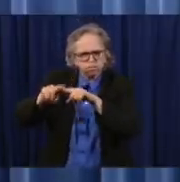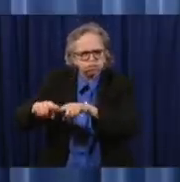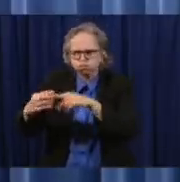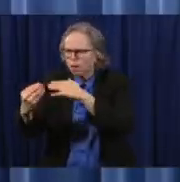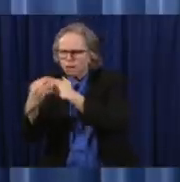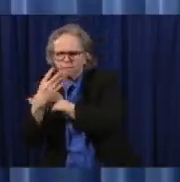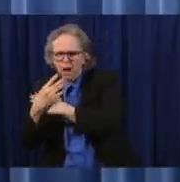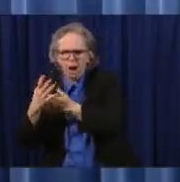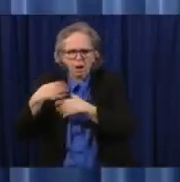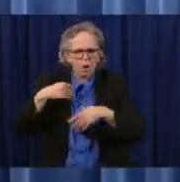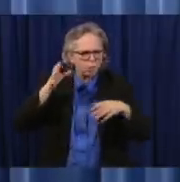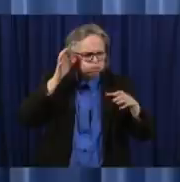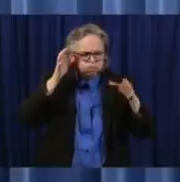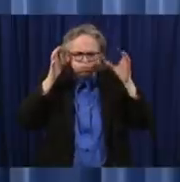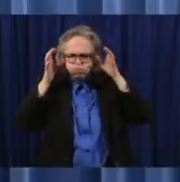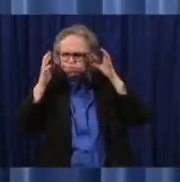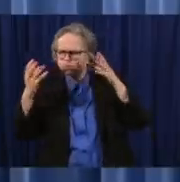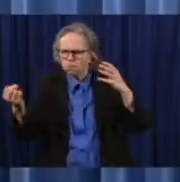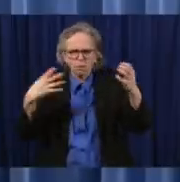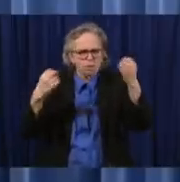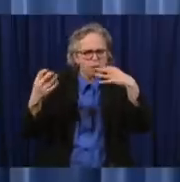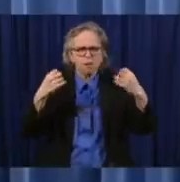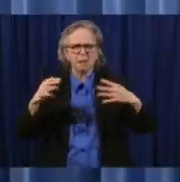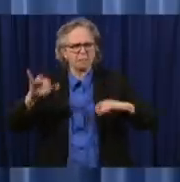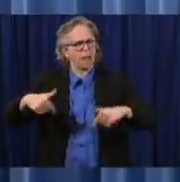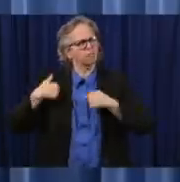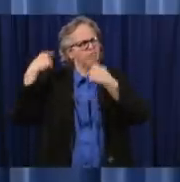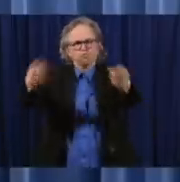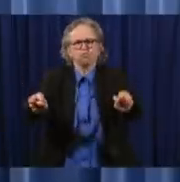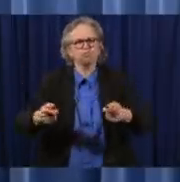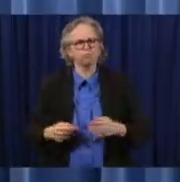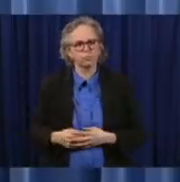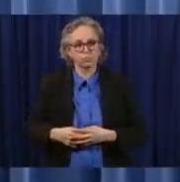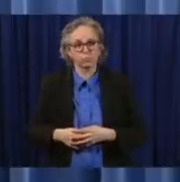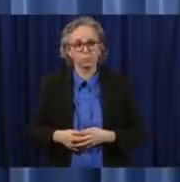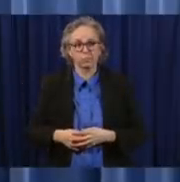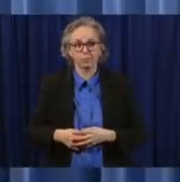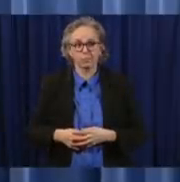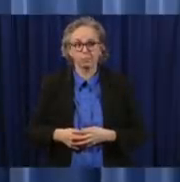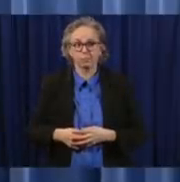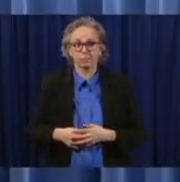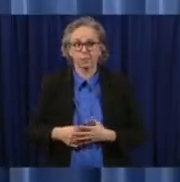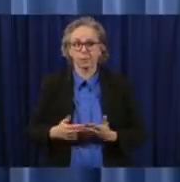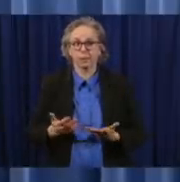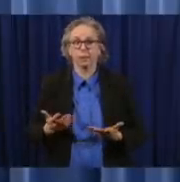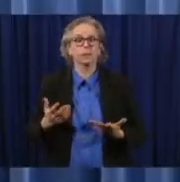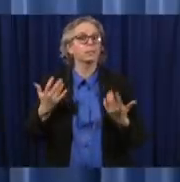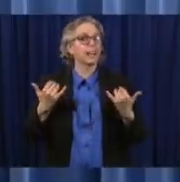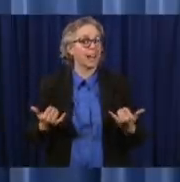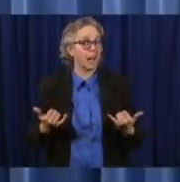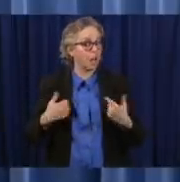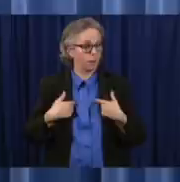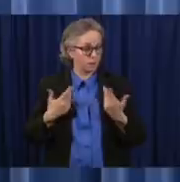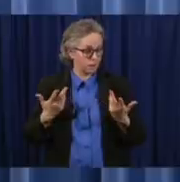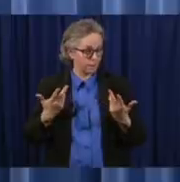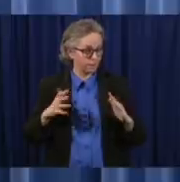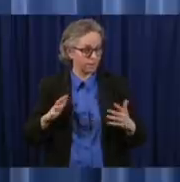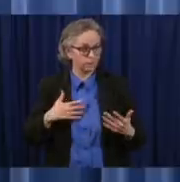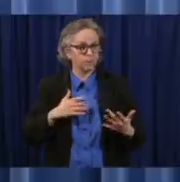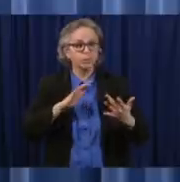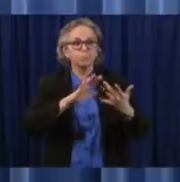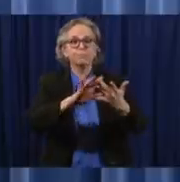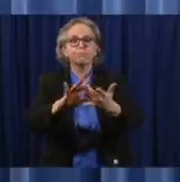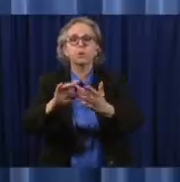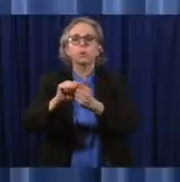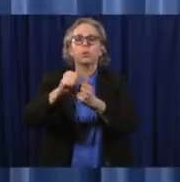group. So I've reached out to members of the General Assembly, and I've also